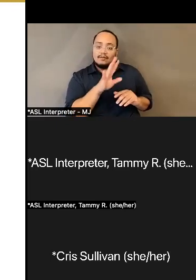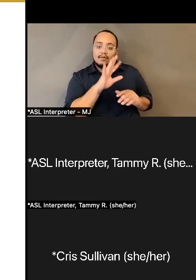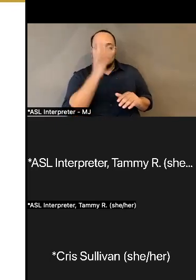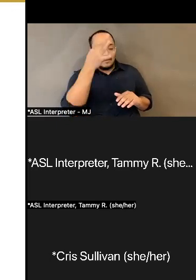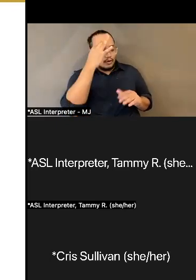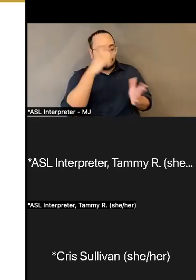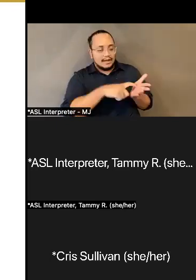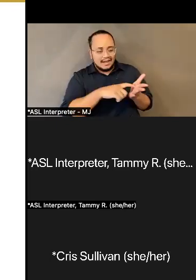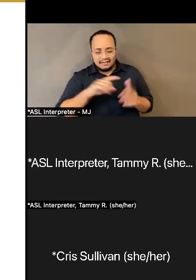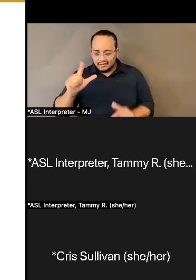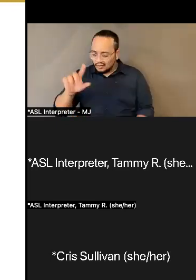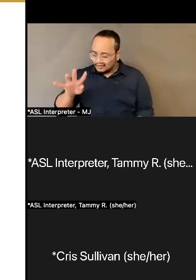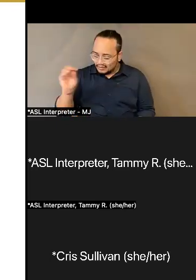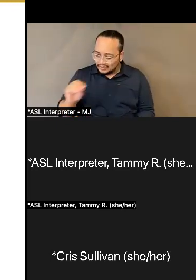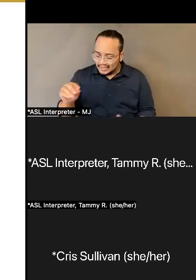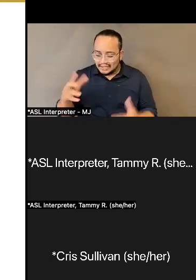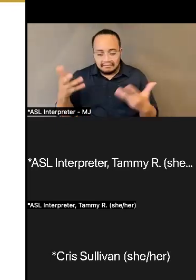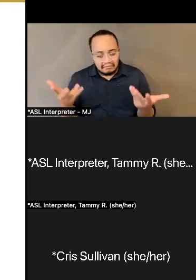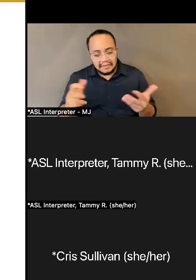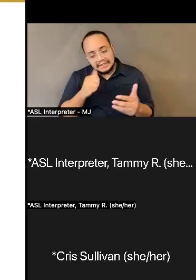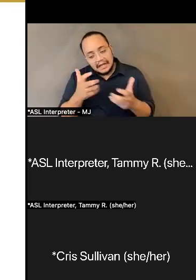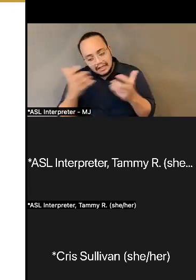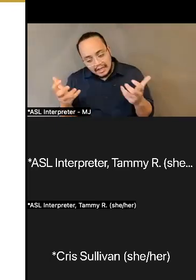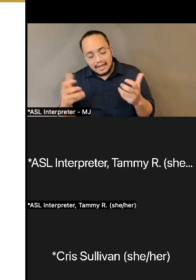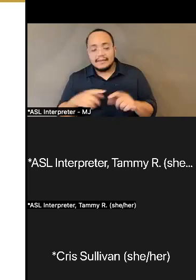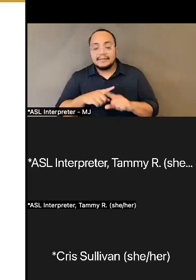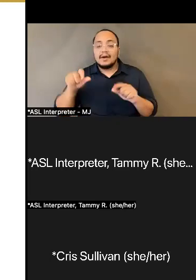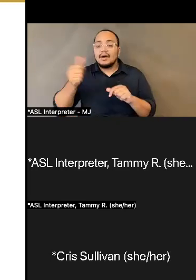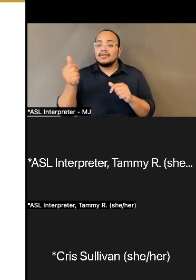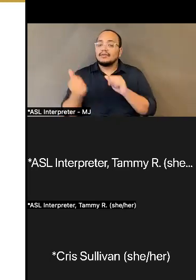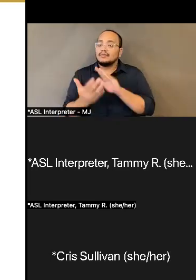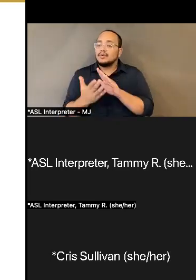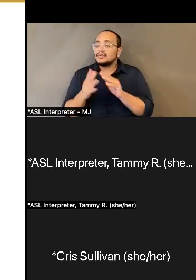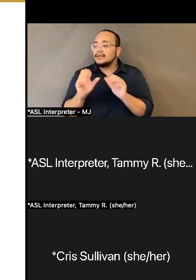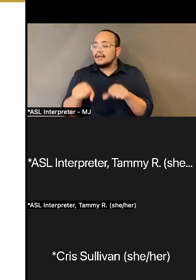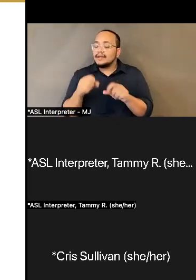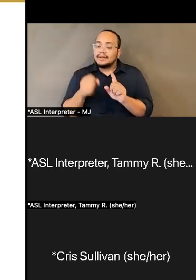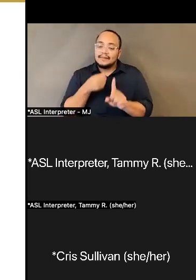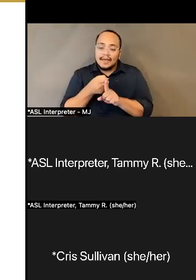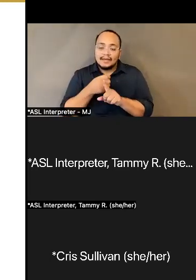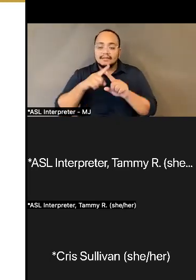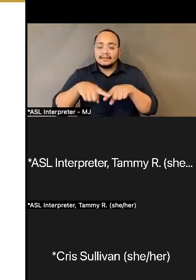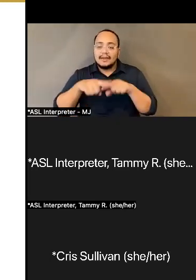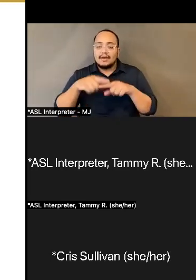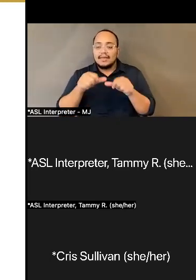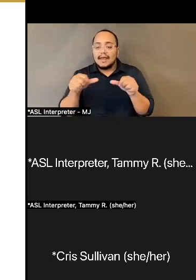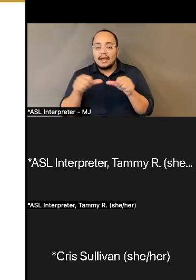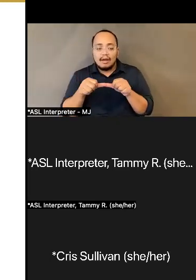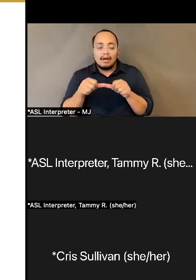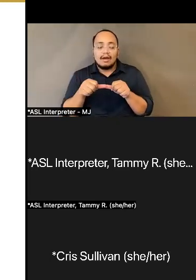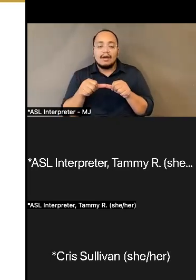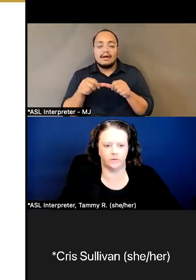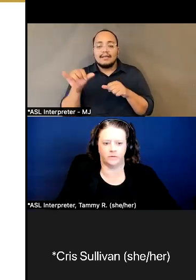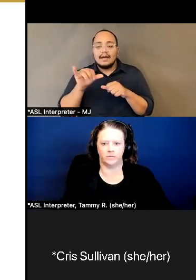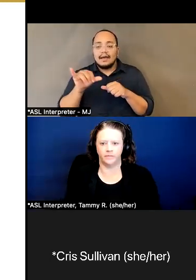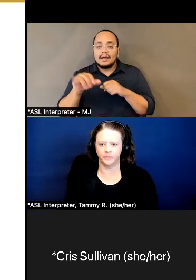Other ways that I think that it can impact has to do with when like the jurisdiction or like criminal